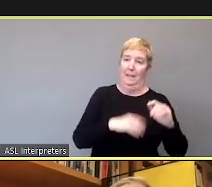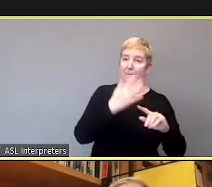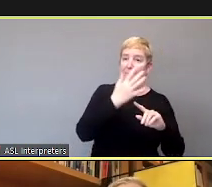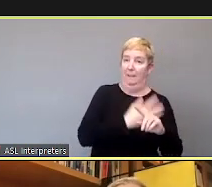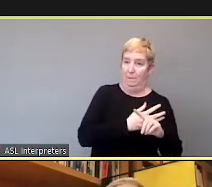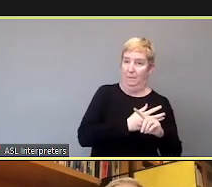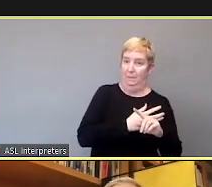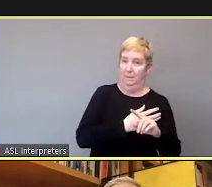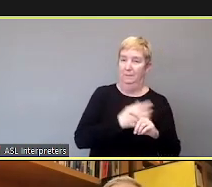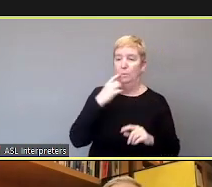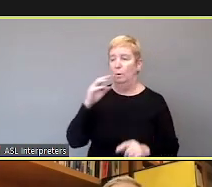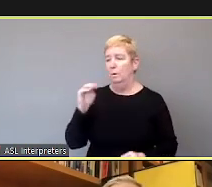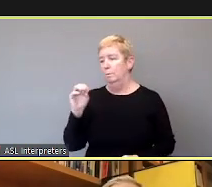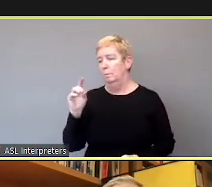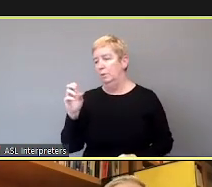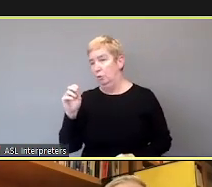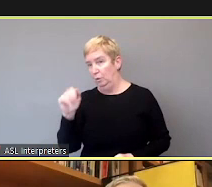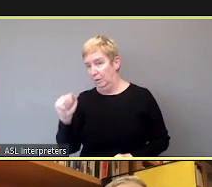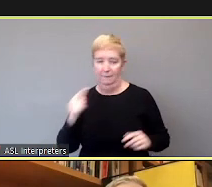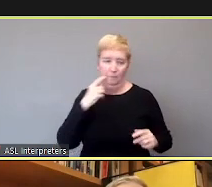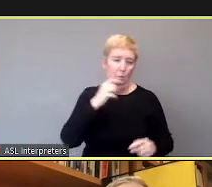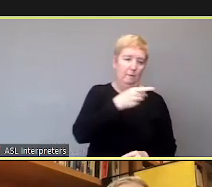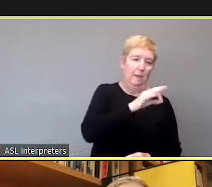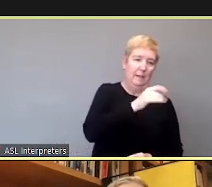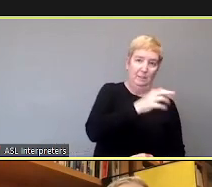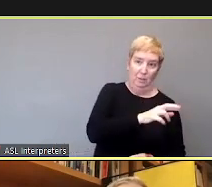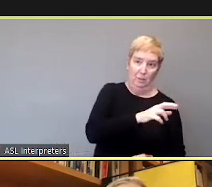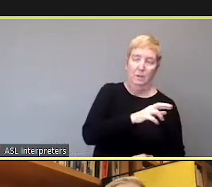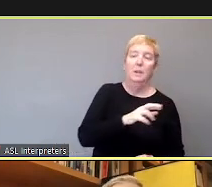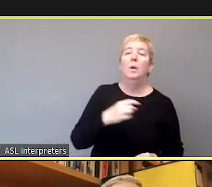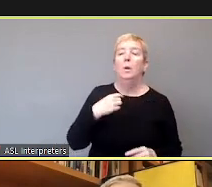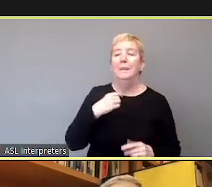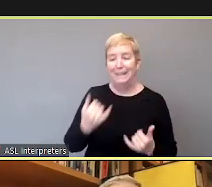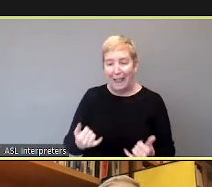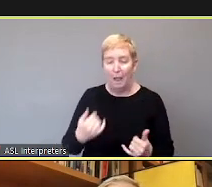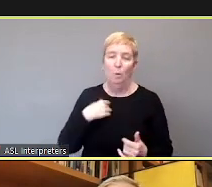and Pfizer. We've already vaccinated